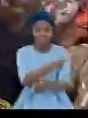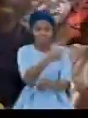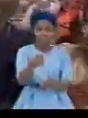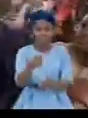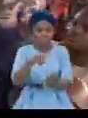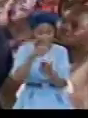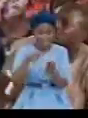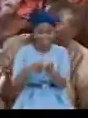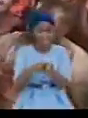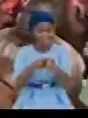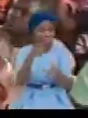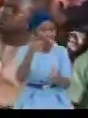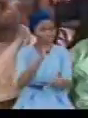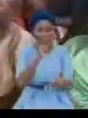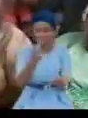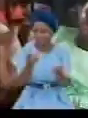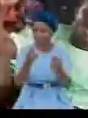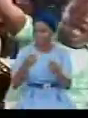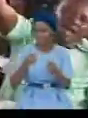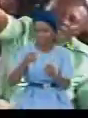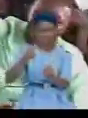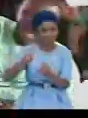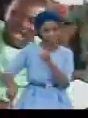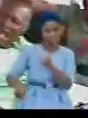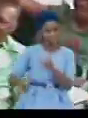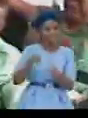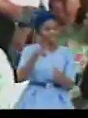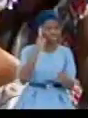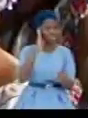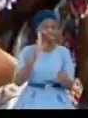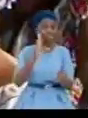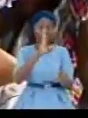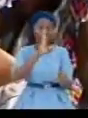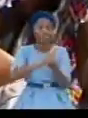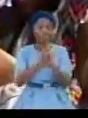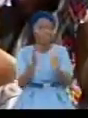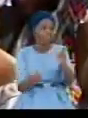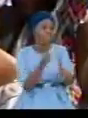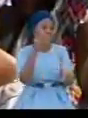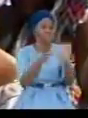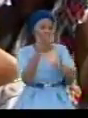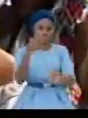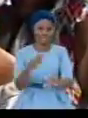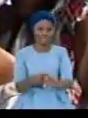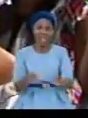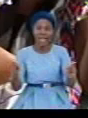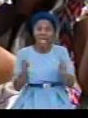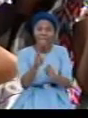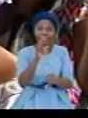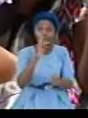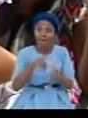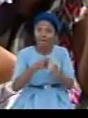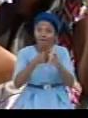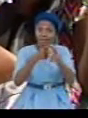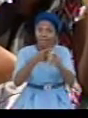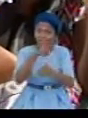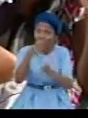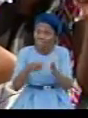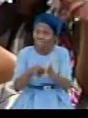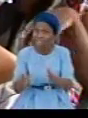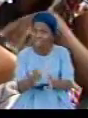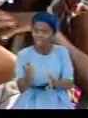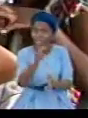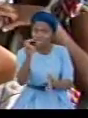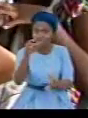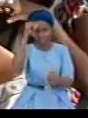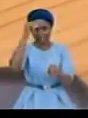not come last, you will come first. And as you are running this race, remember all the weakness of the